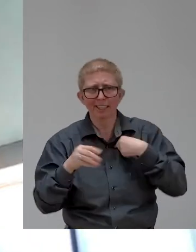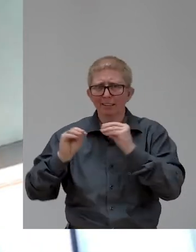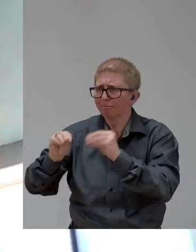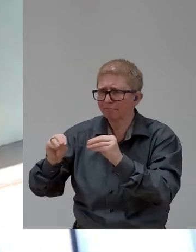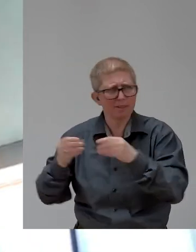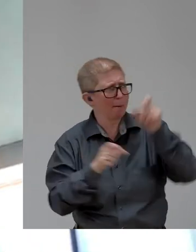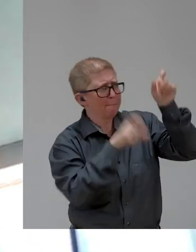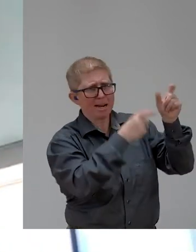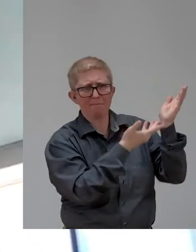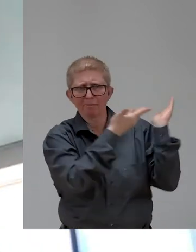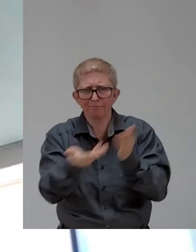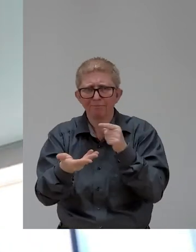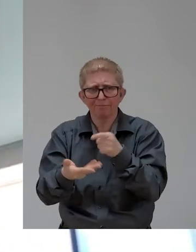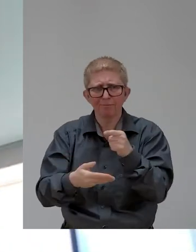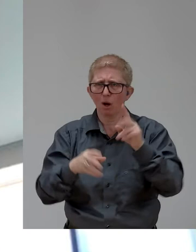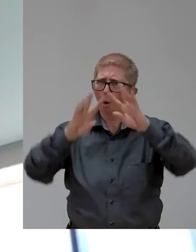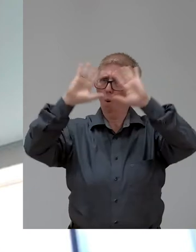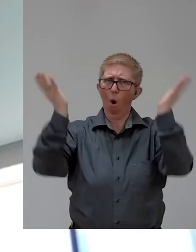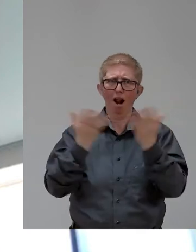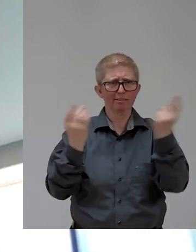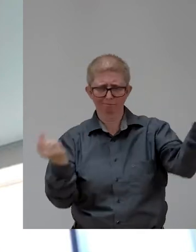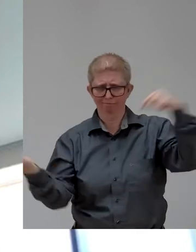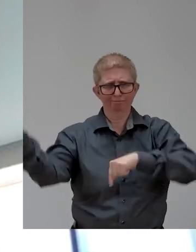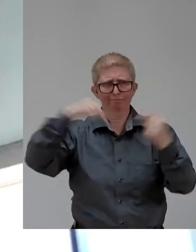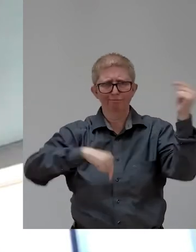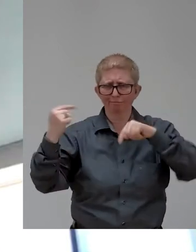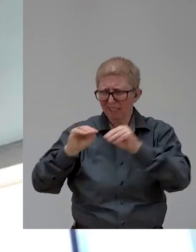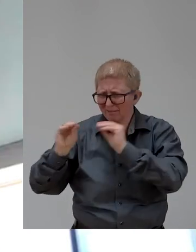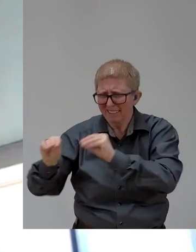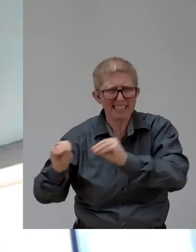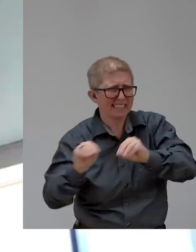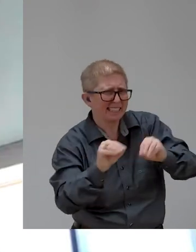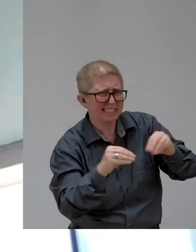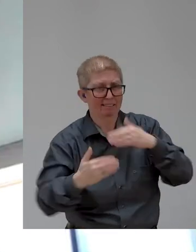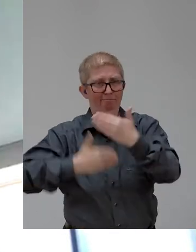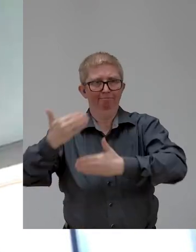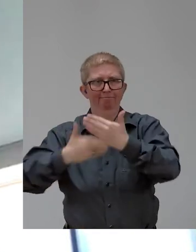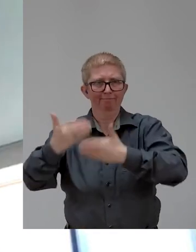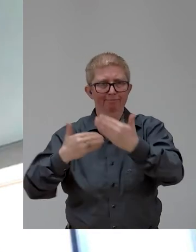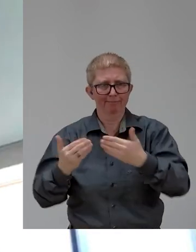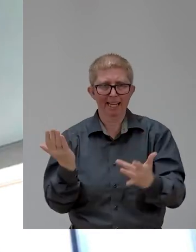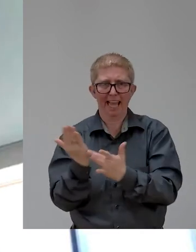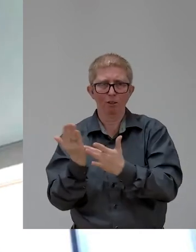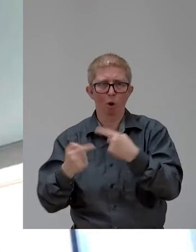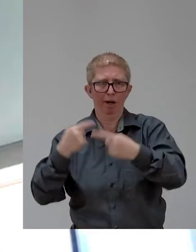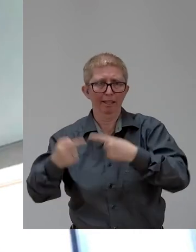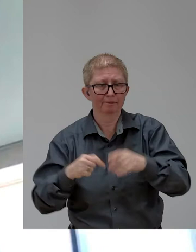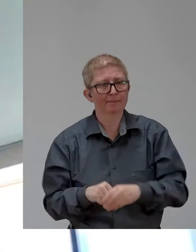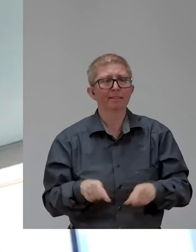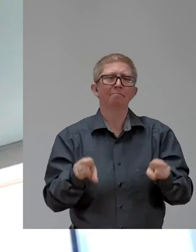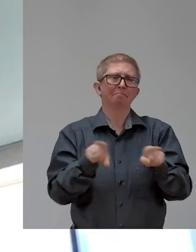world, and as well as Impact Transfer Program alumni. So as Melissa